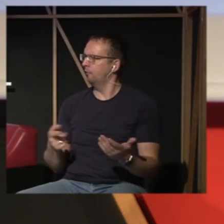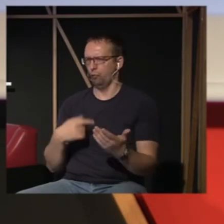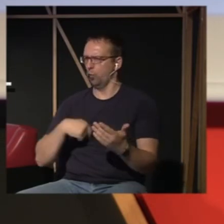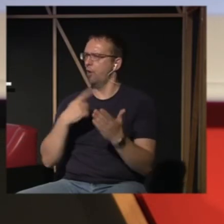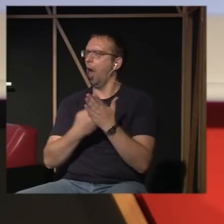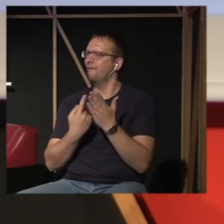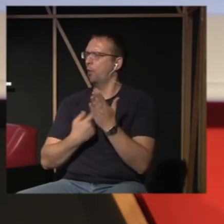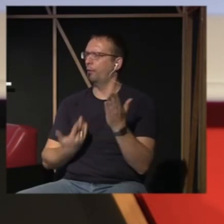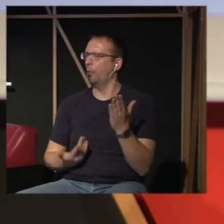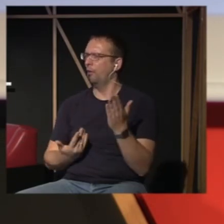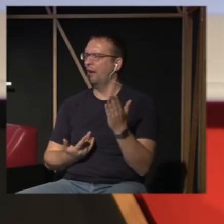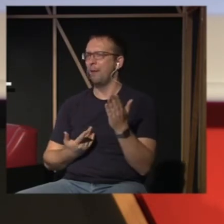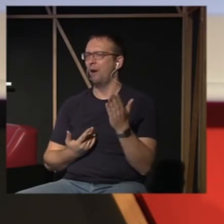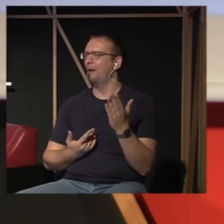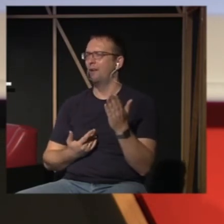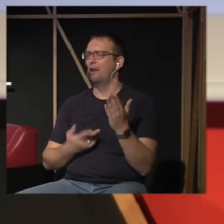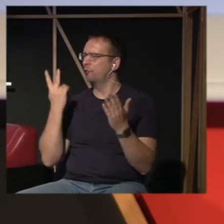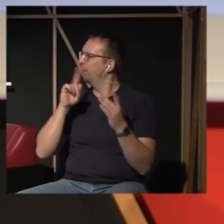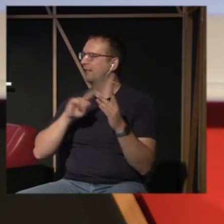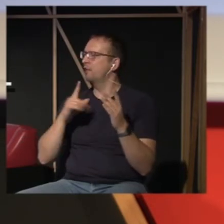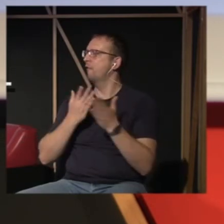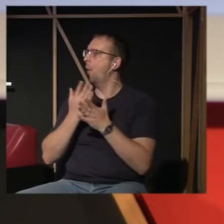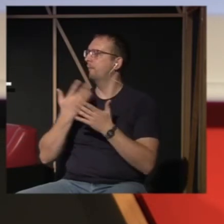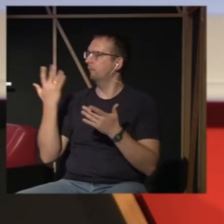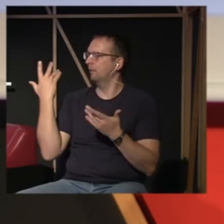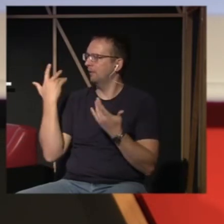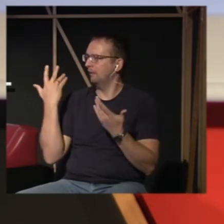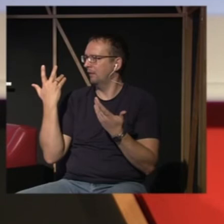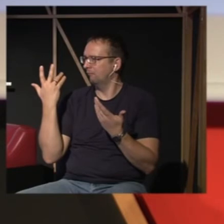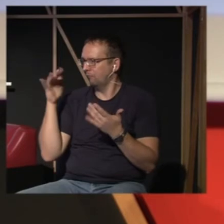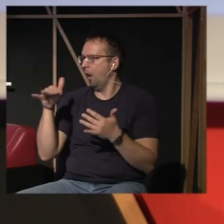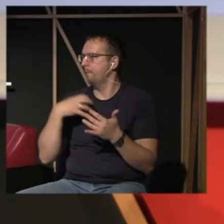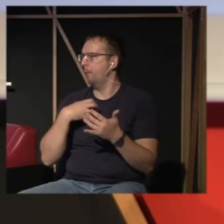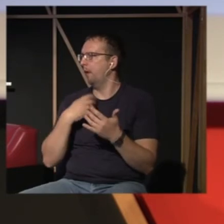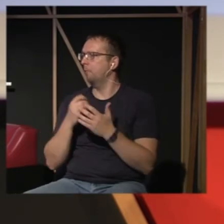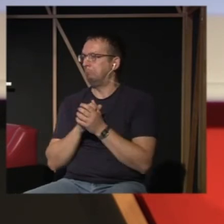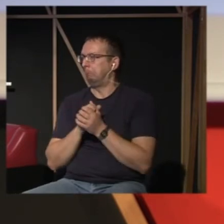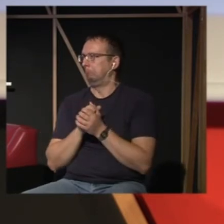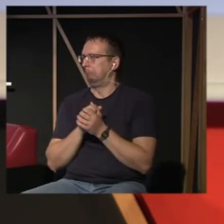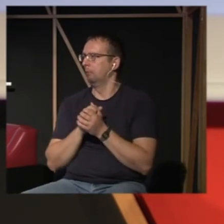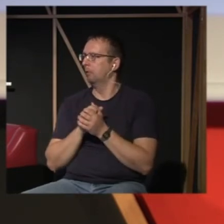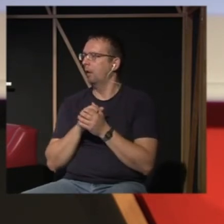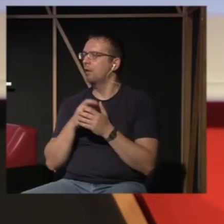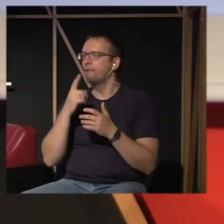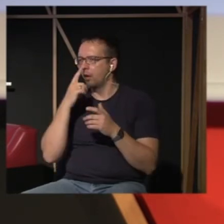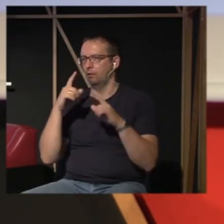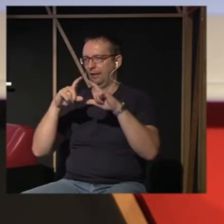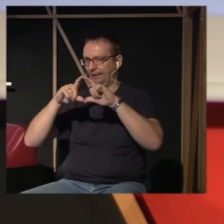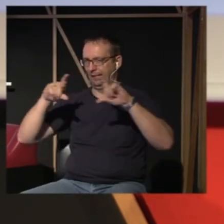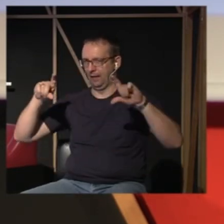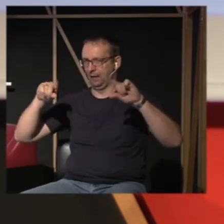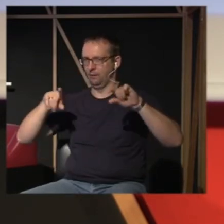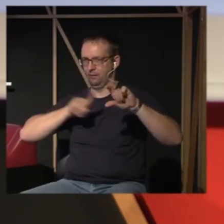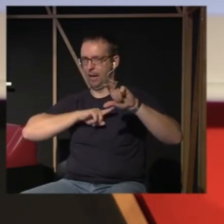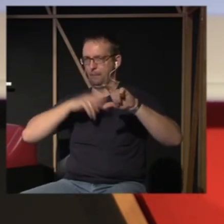is public information for everyone who has purchased a ticket, so you know what your rights are. And in the stadium code of conduct, it